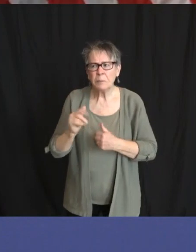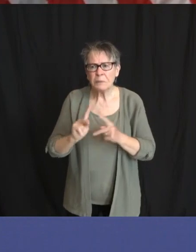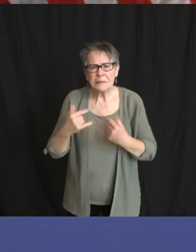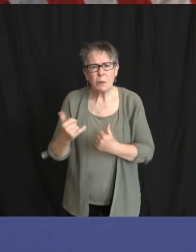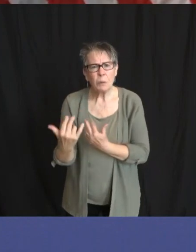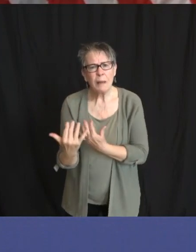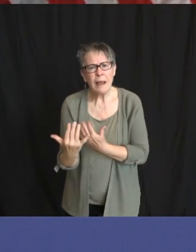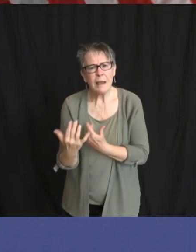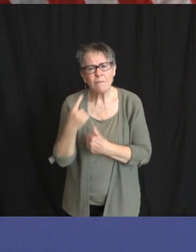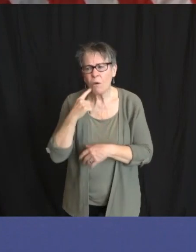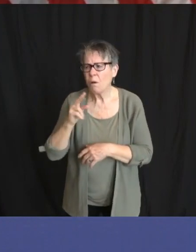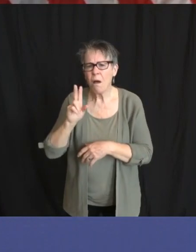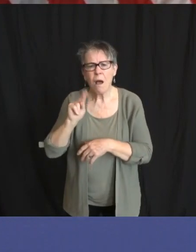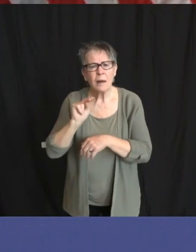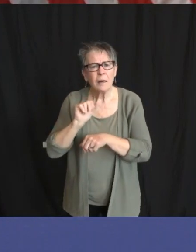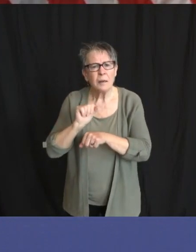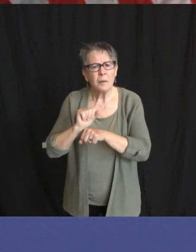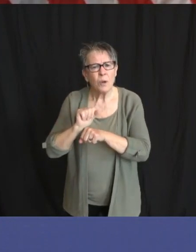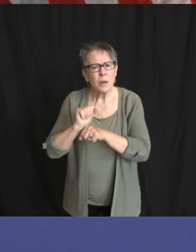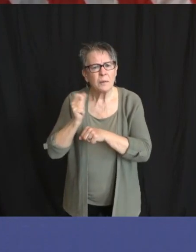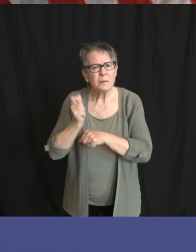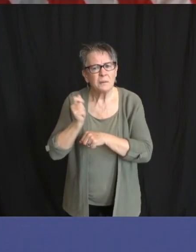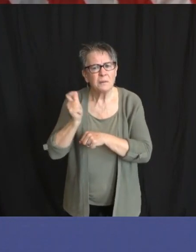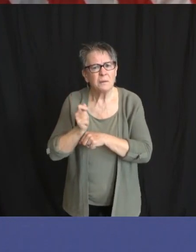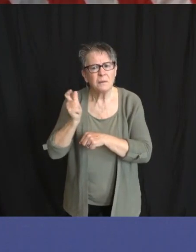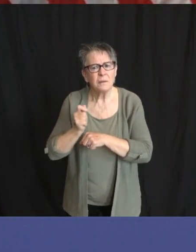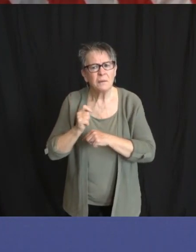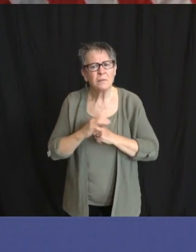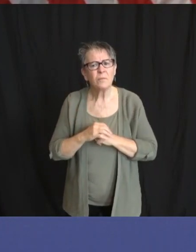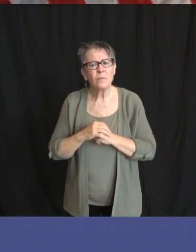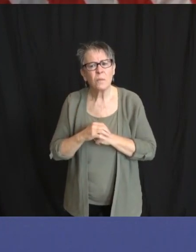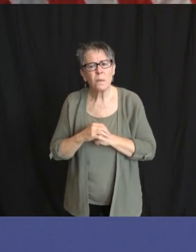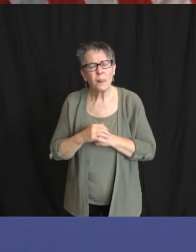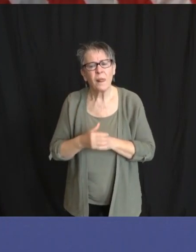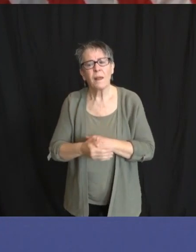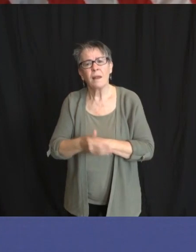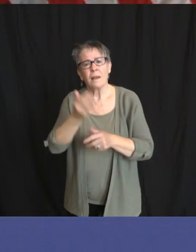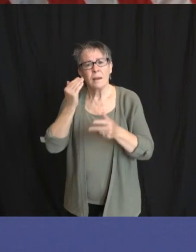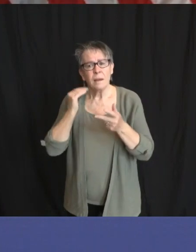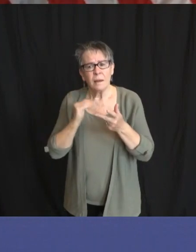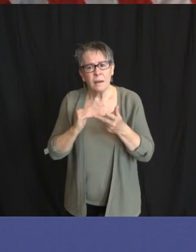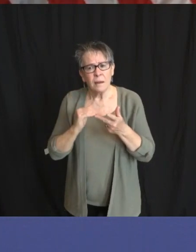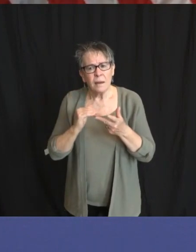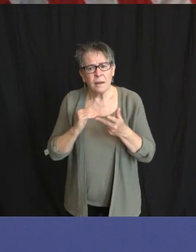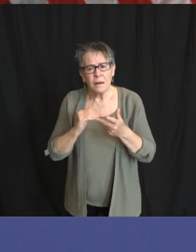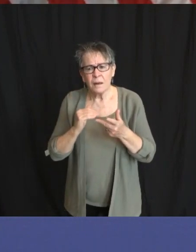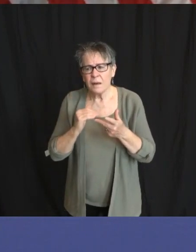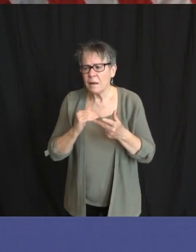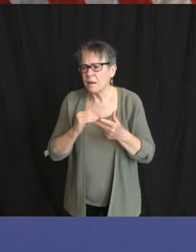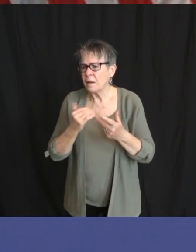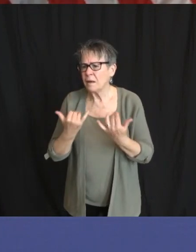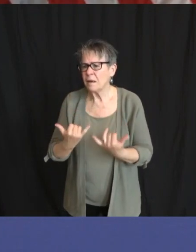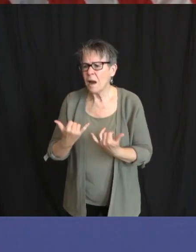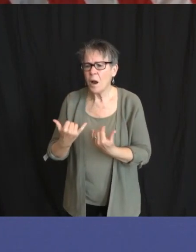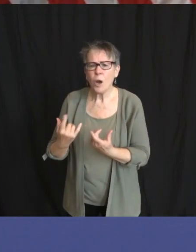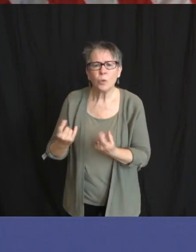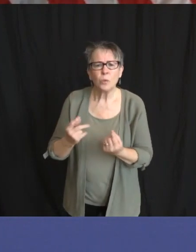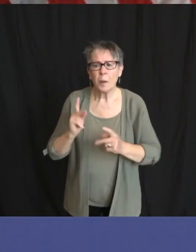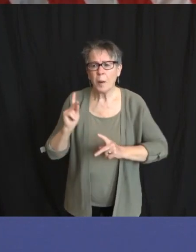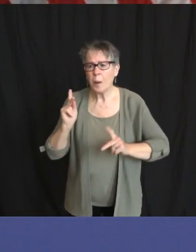the output, but are there any additional efforts being made to reduce the backlog, especially considering going a month without any income is a big deal for many